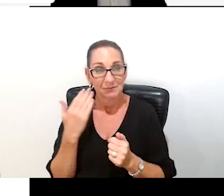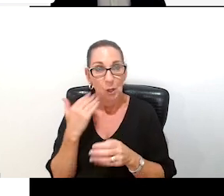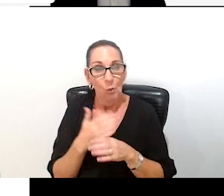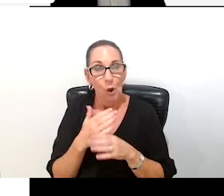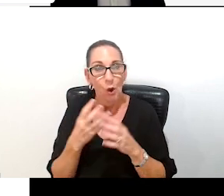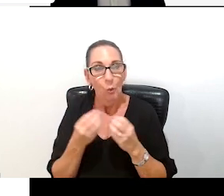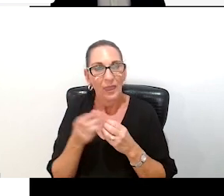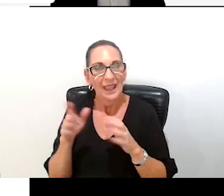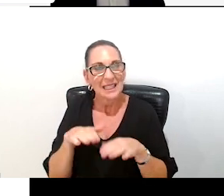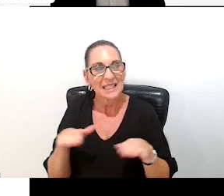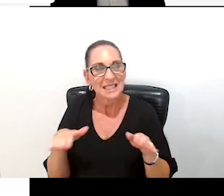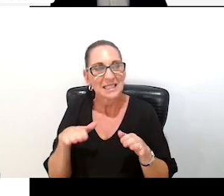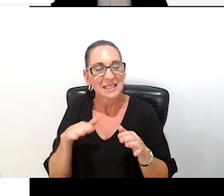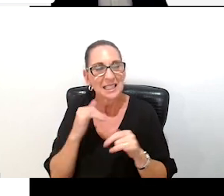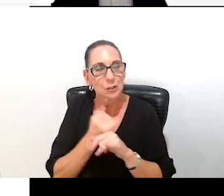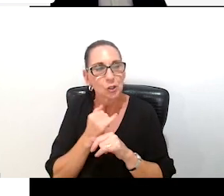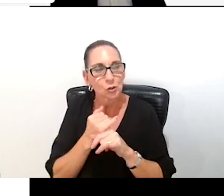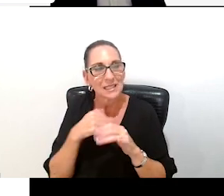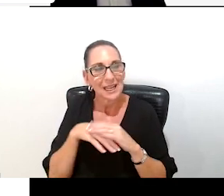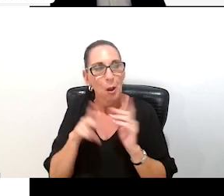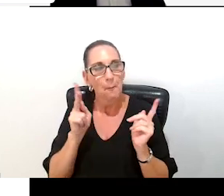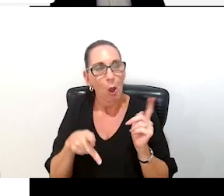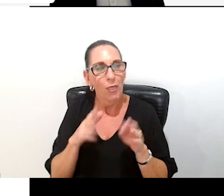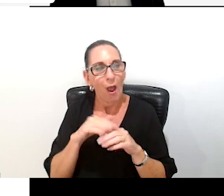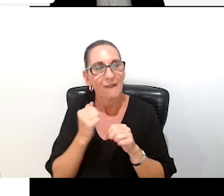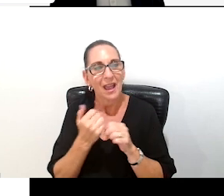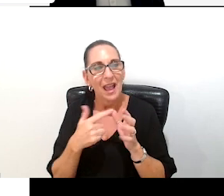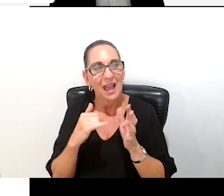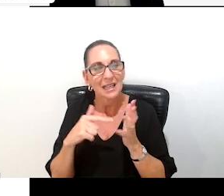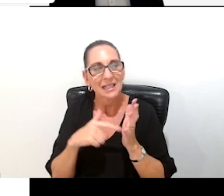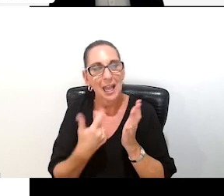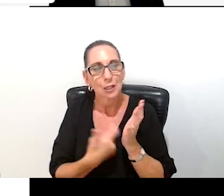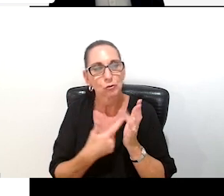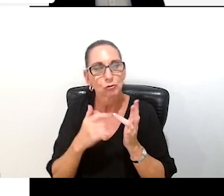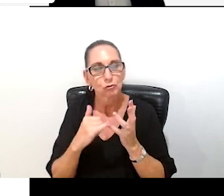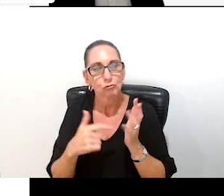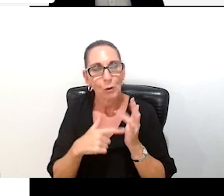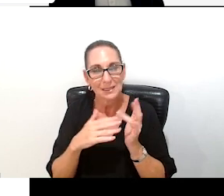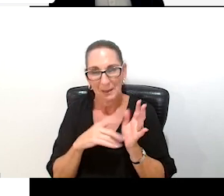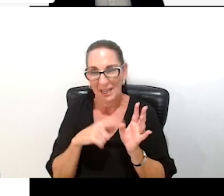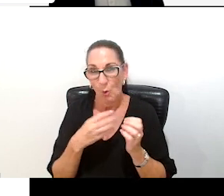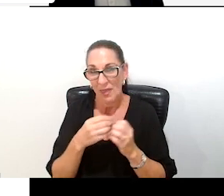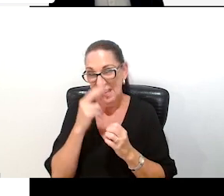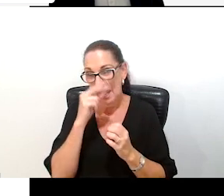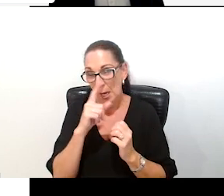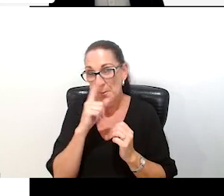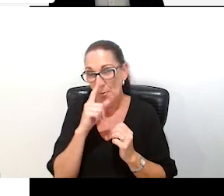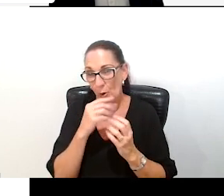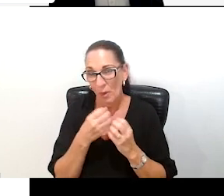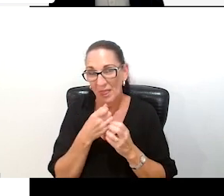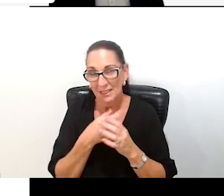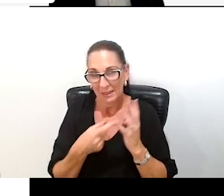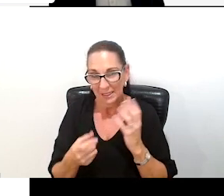Institute in Perth around gastrostomy in younger people with intellectual disability. And we've done work looking at the